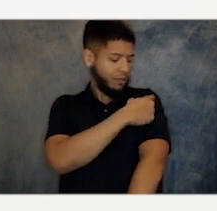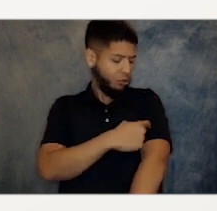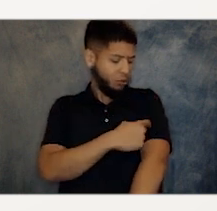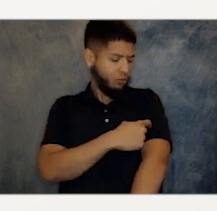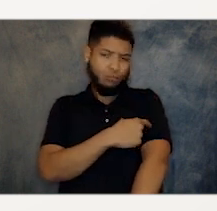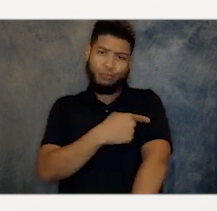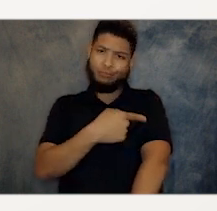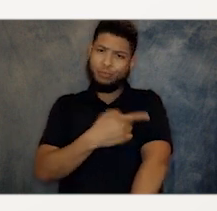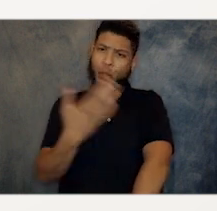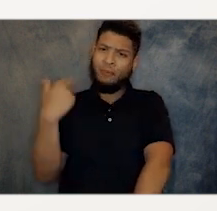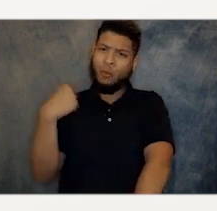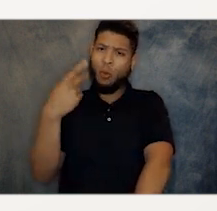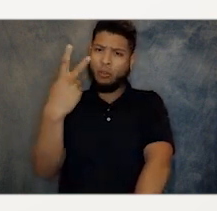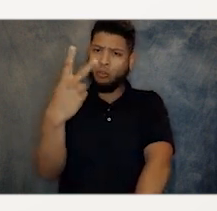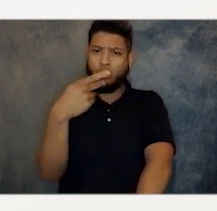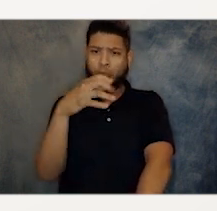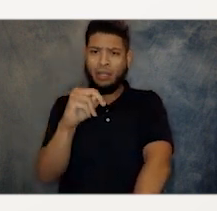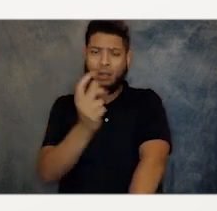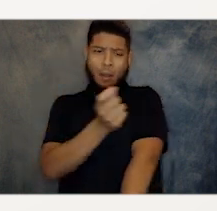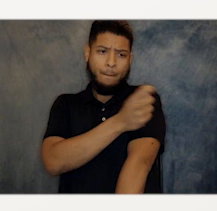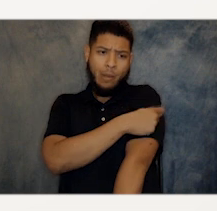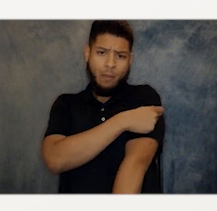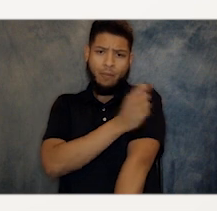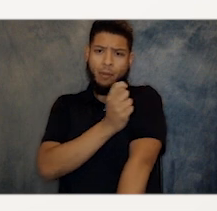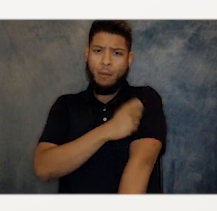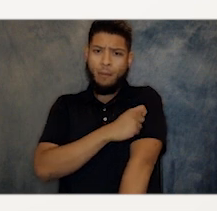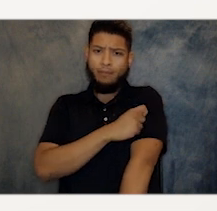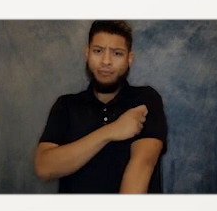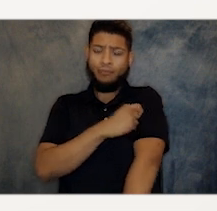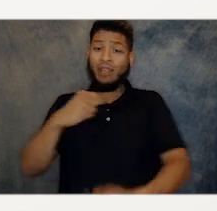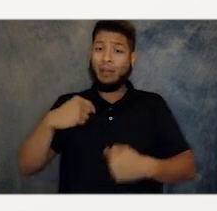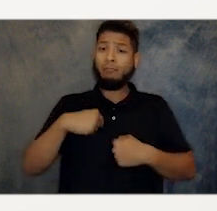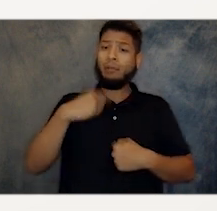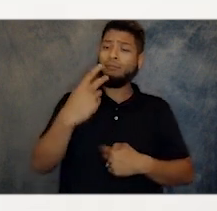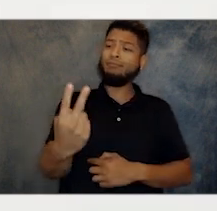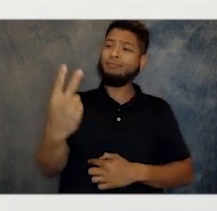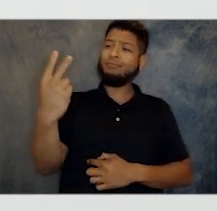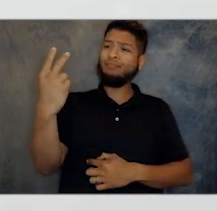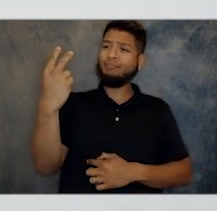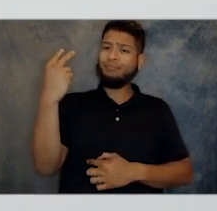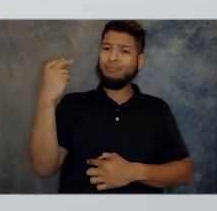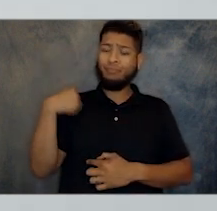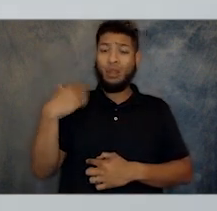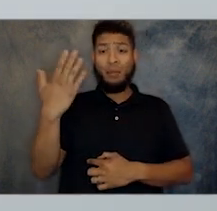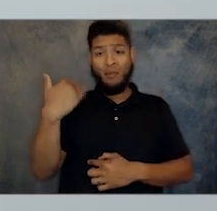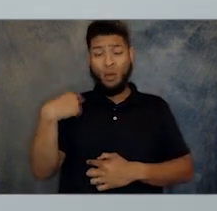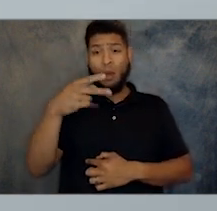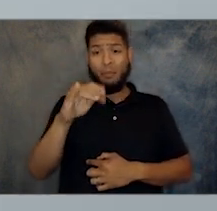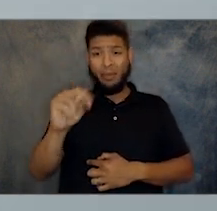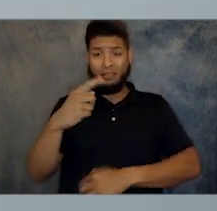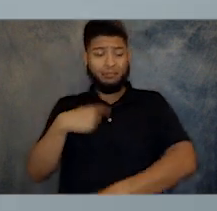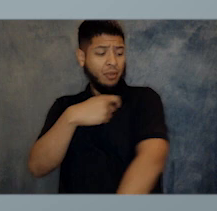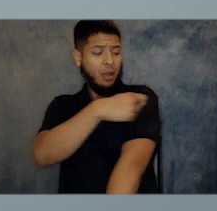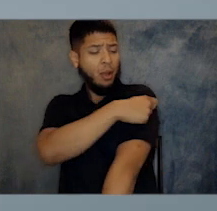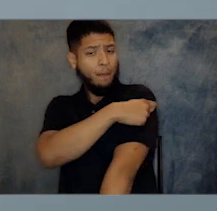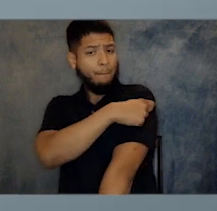two holes where the pins were inserted 20 years ago. Leaning back, I